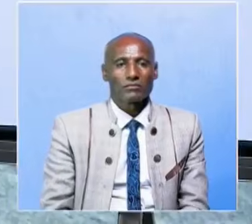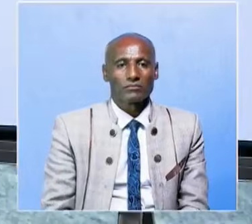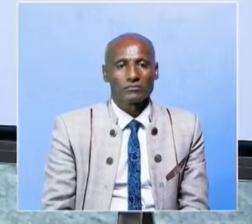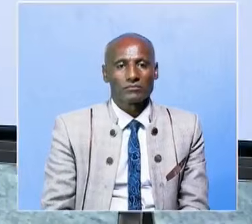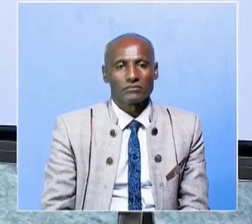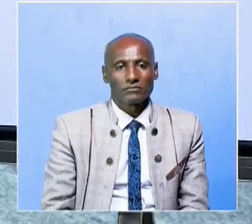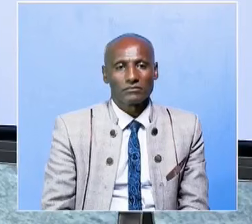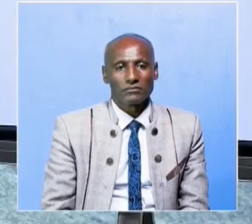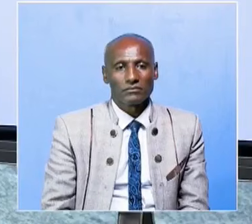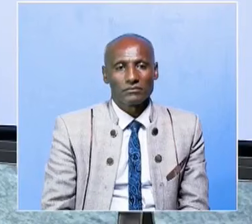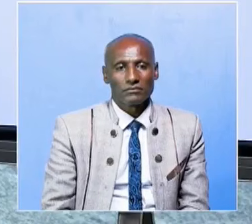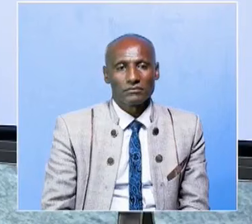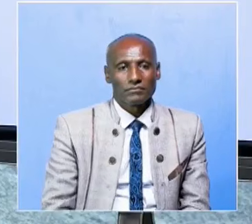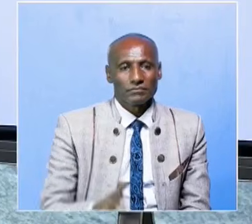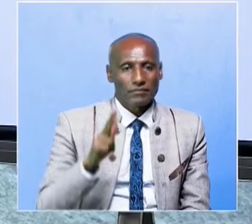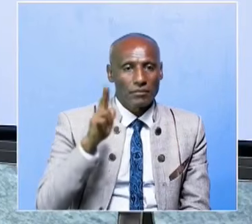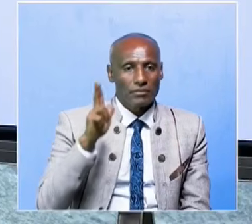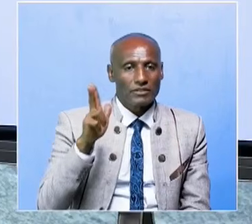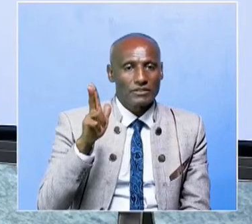Okay.